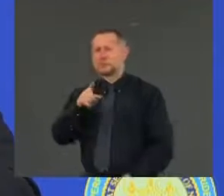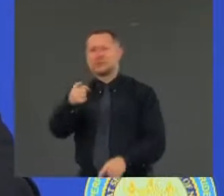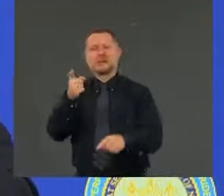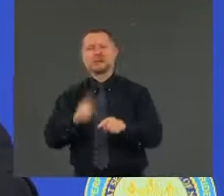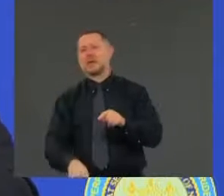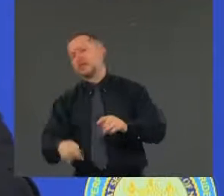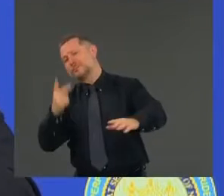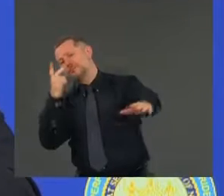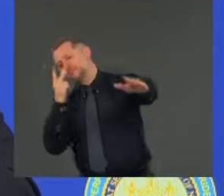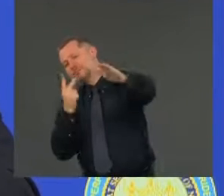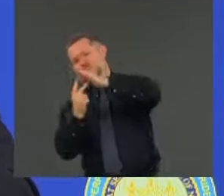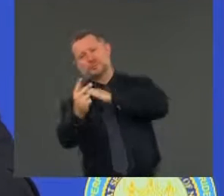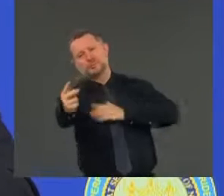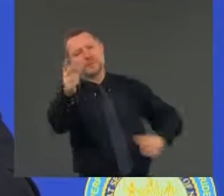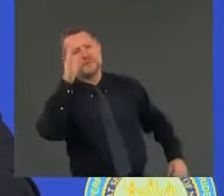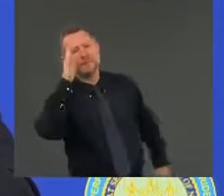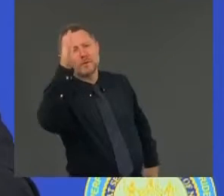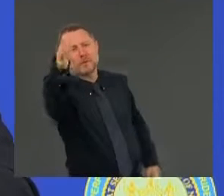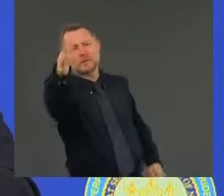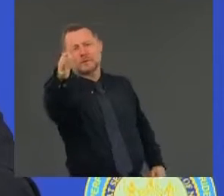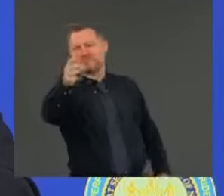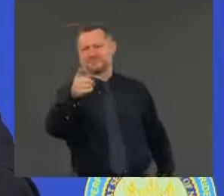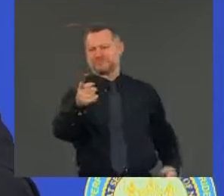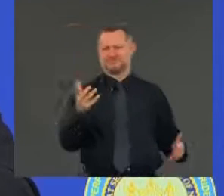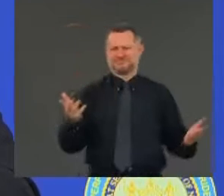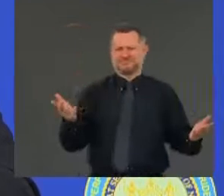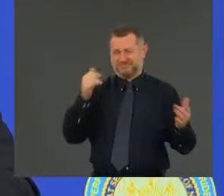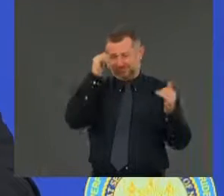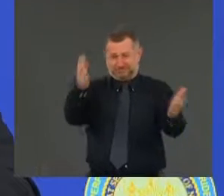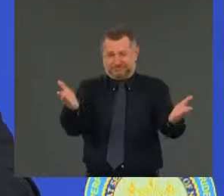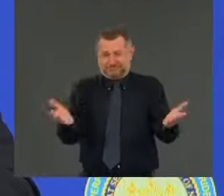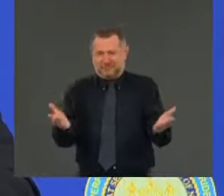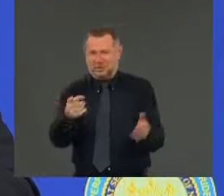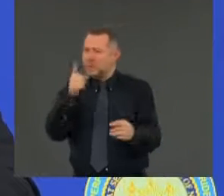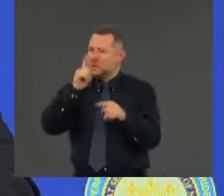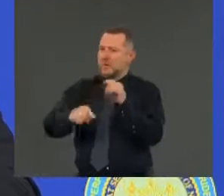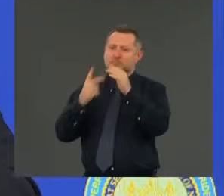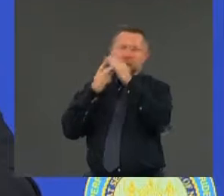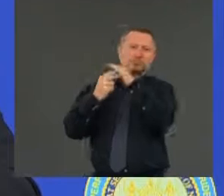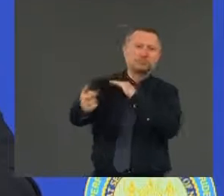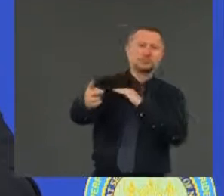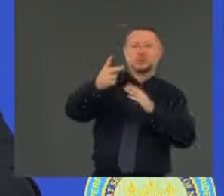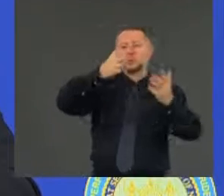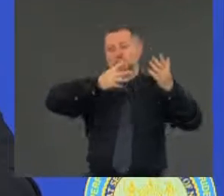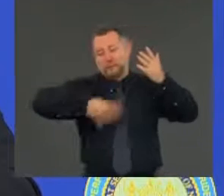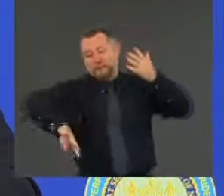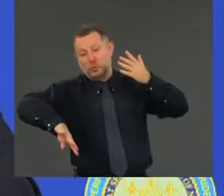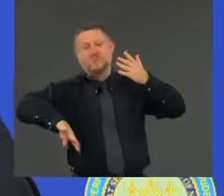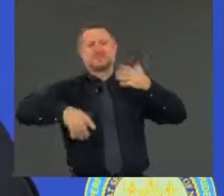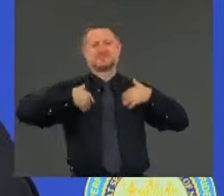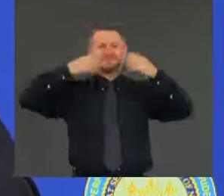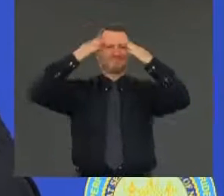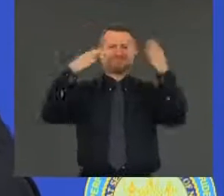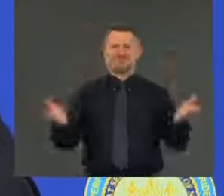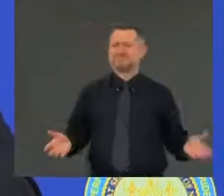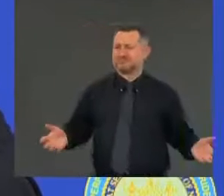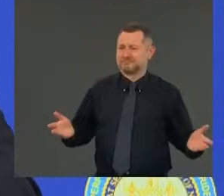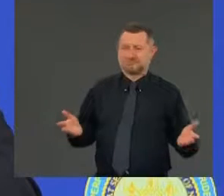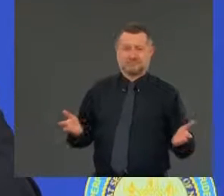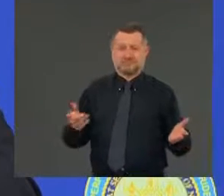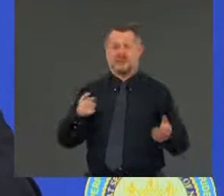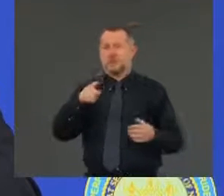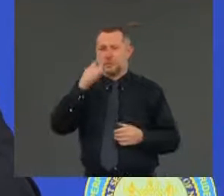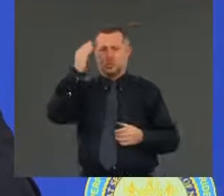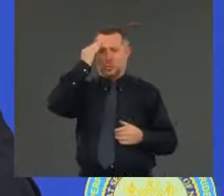future. I don't think anybody can say, I'll tell you what's going to happen in 4 weeks. So I know the numbers today. We'll know the numbers